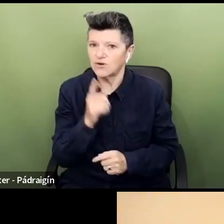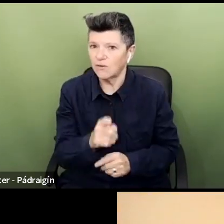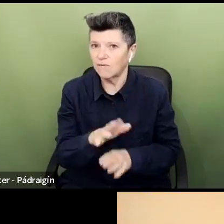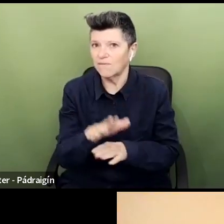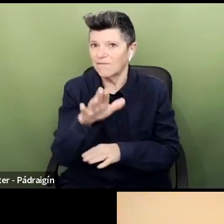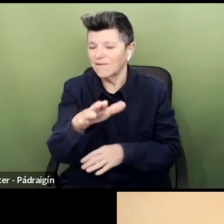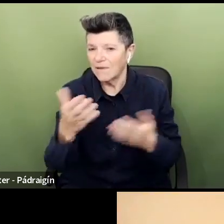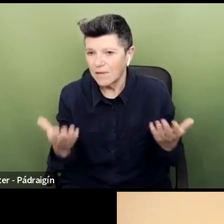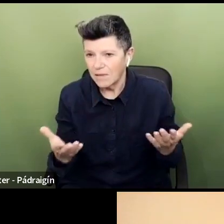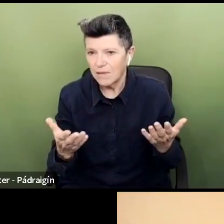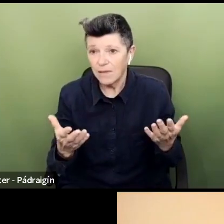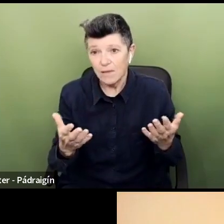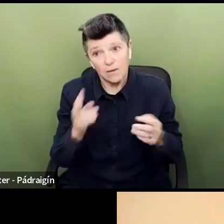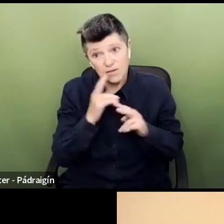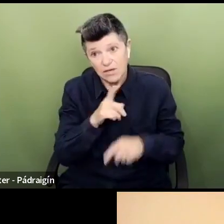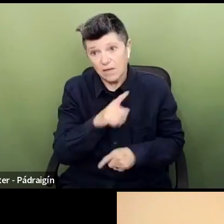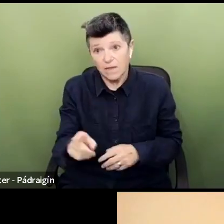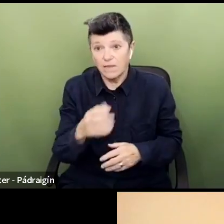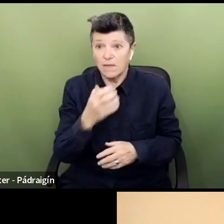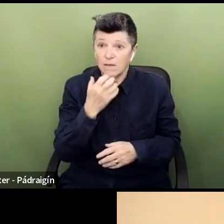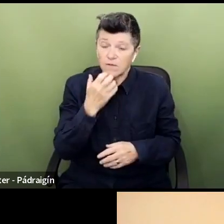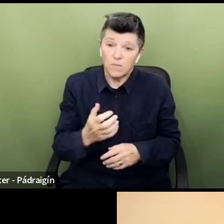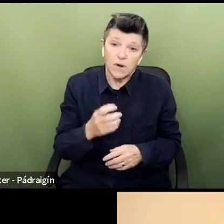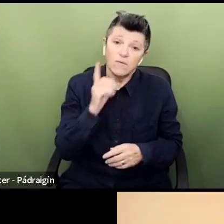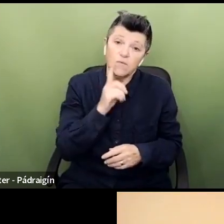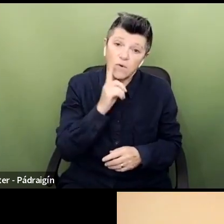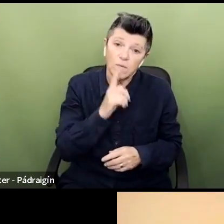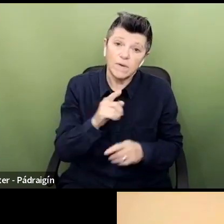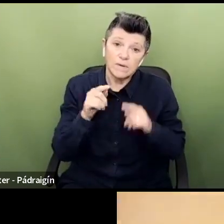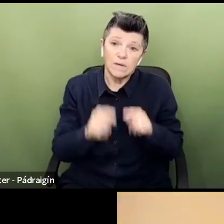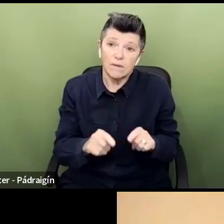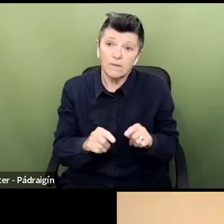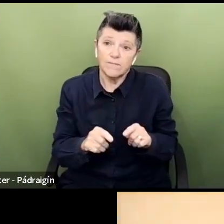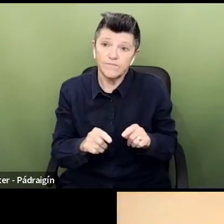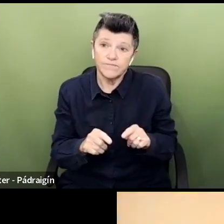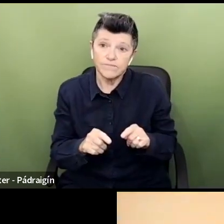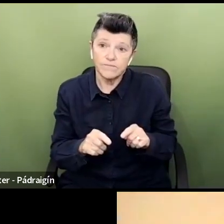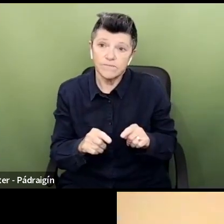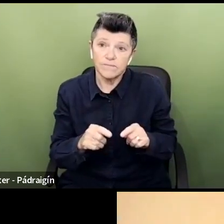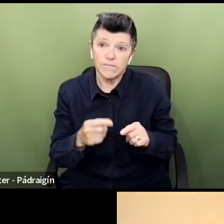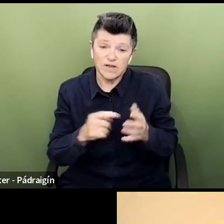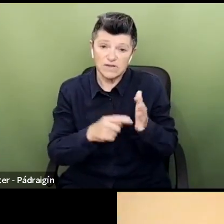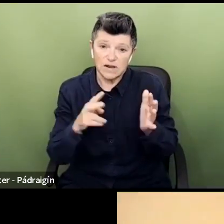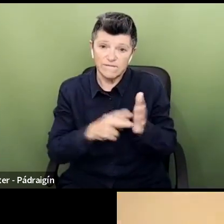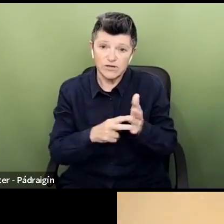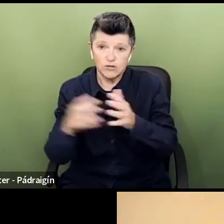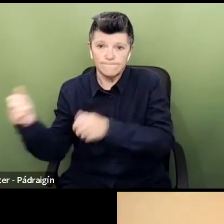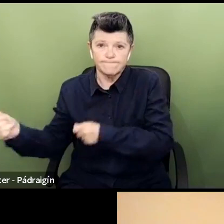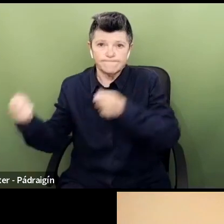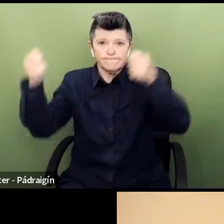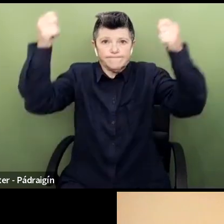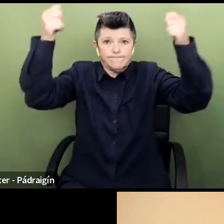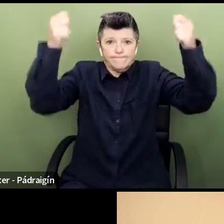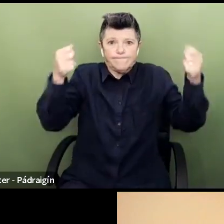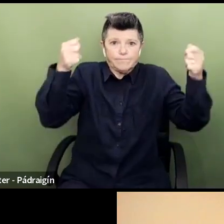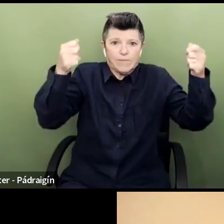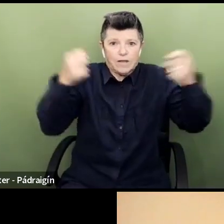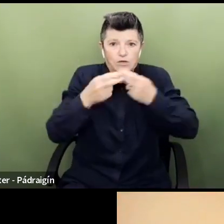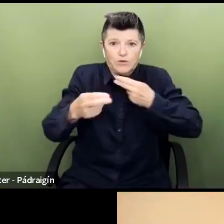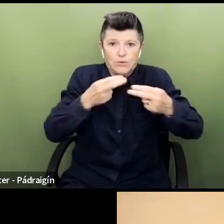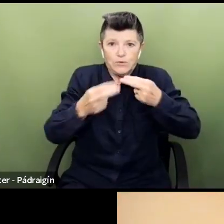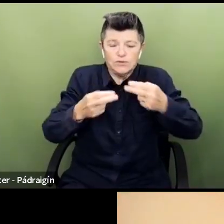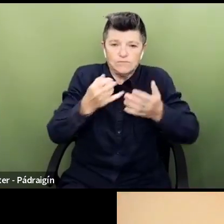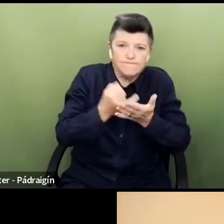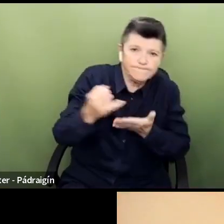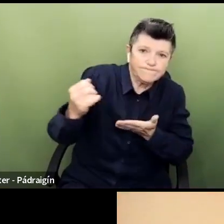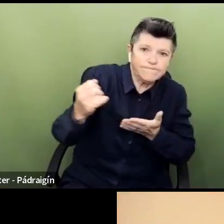brave woman Marina Ovsyannikova, Single Woman Act, on TV, against the war, against lies